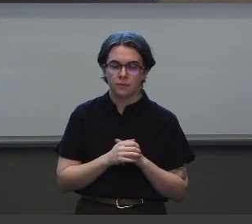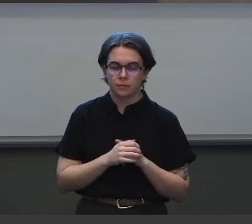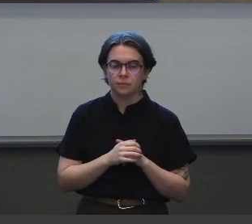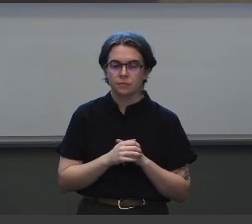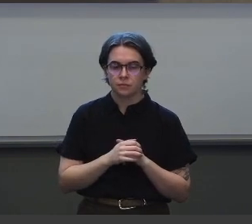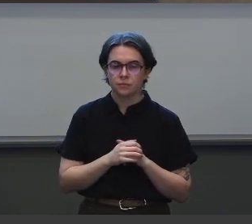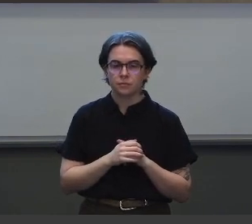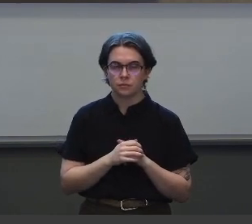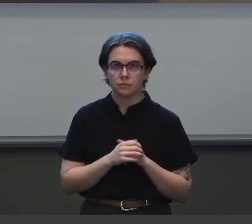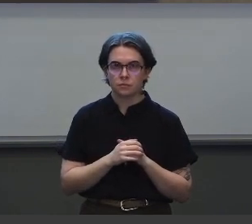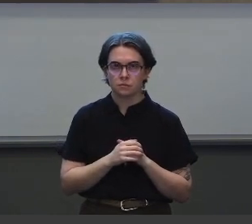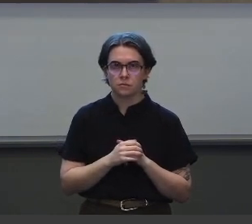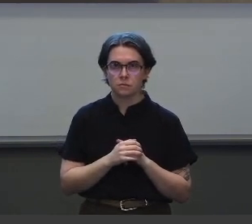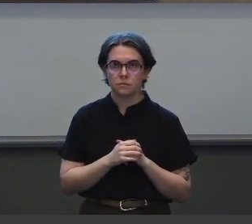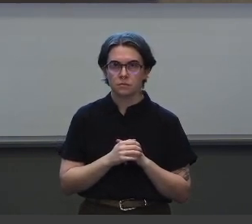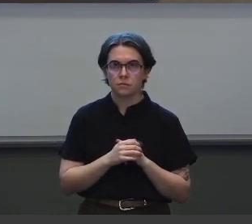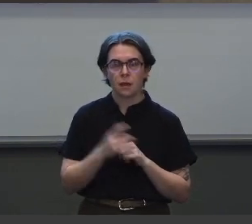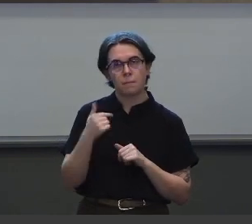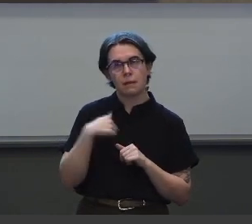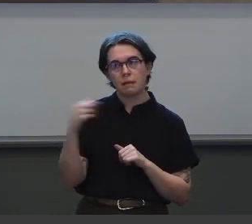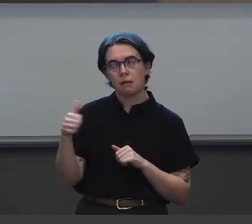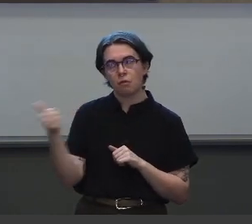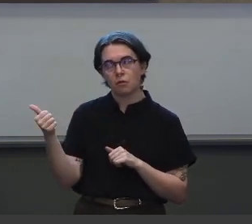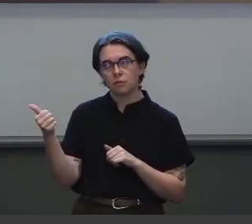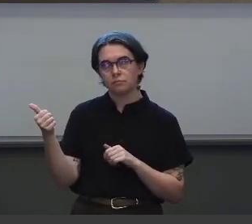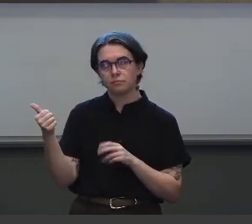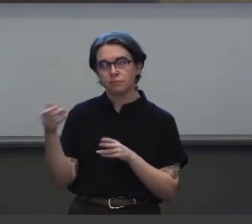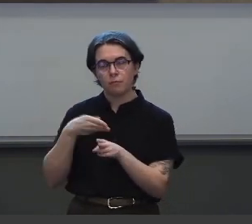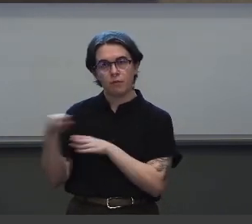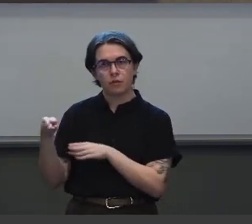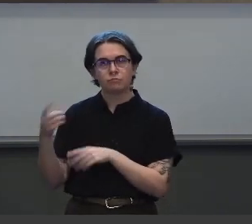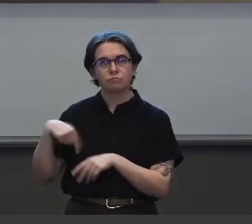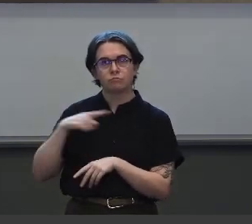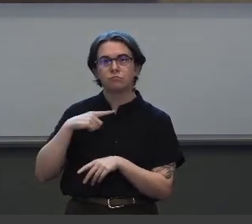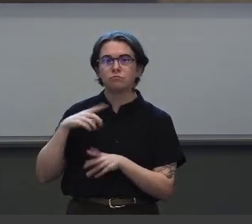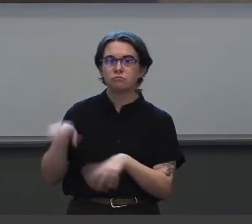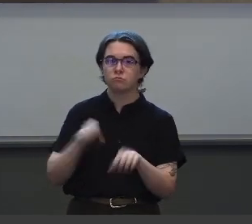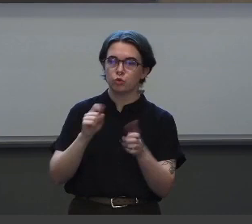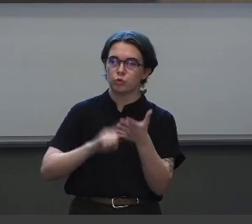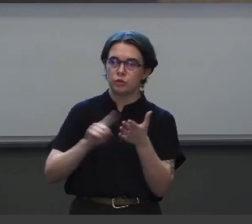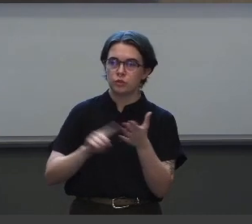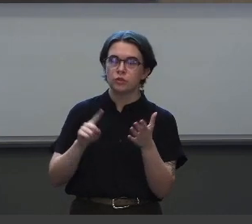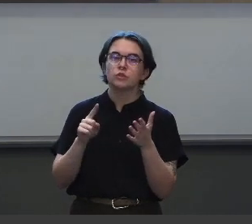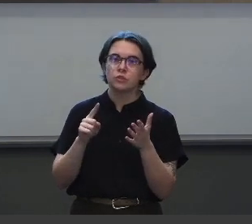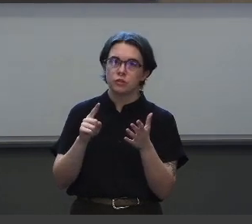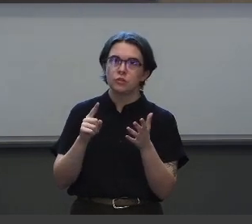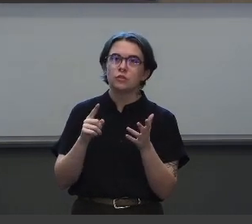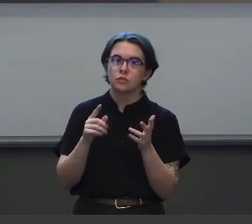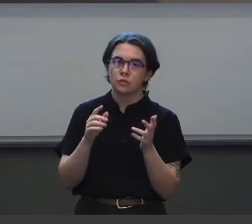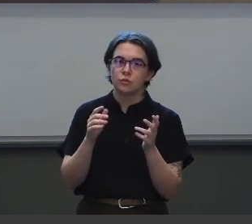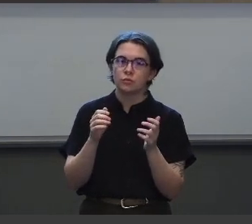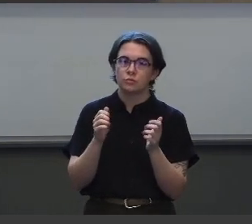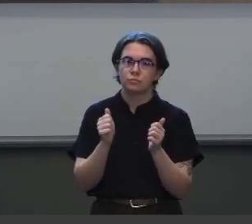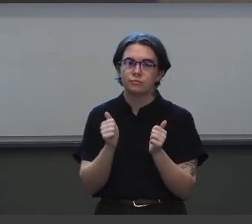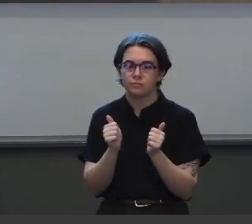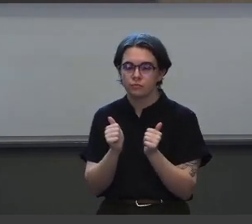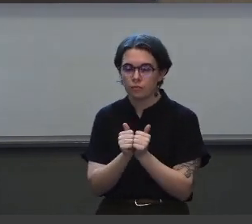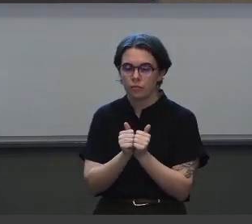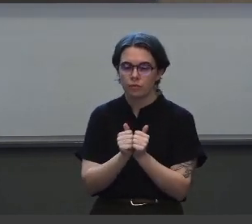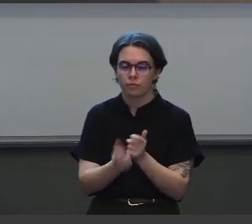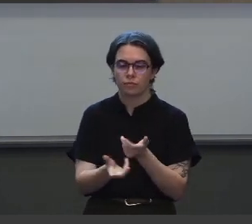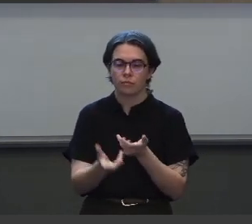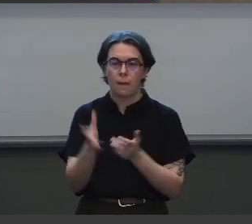So some of my colleagues here and I recently surveyed parents of autistic children with auditory sensitivities, and